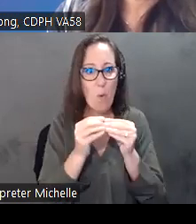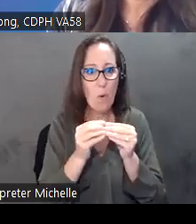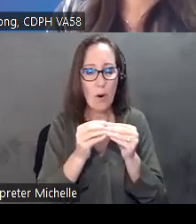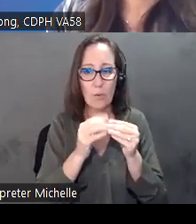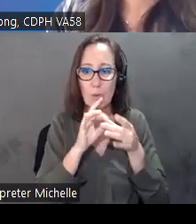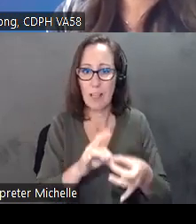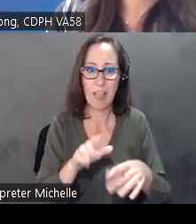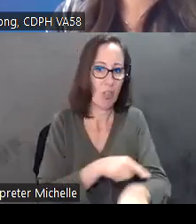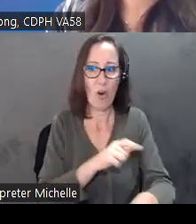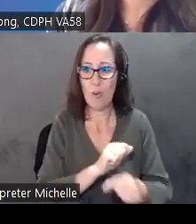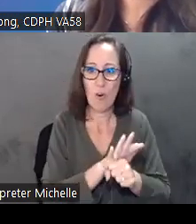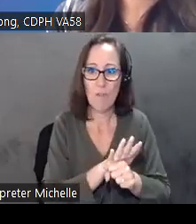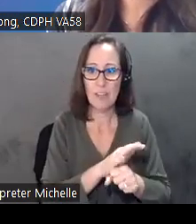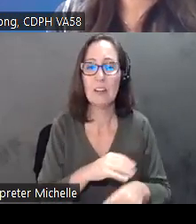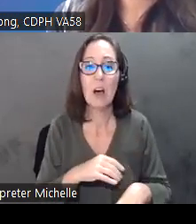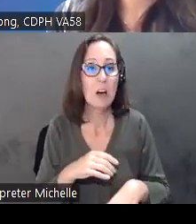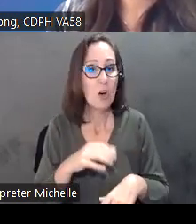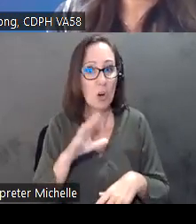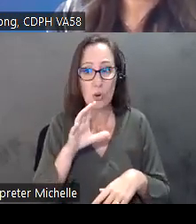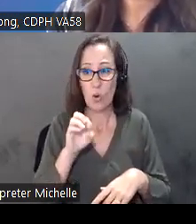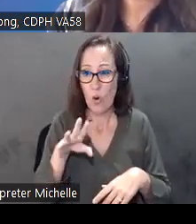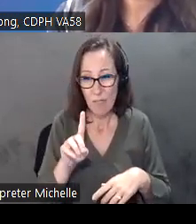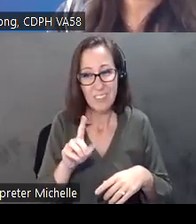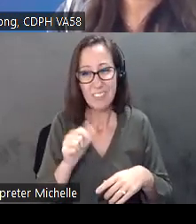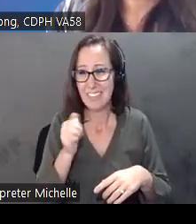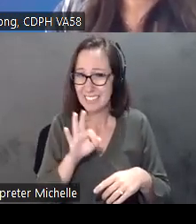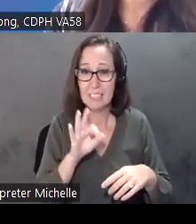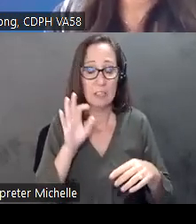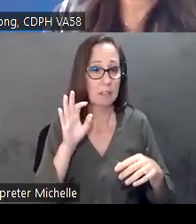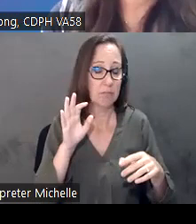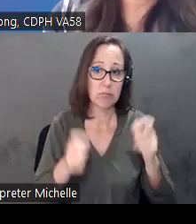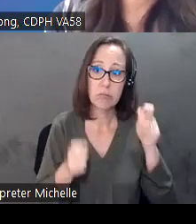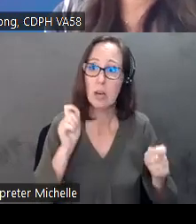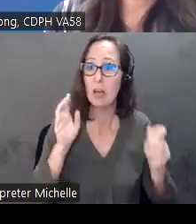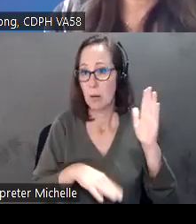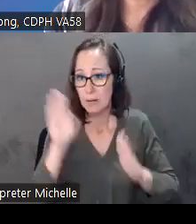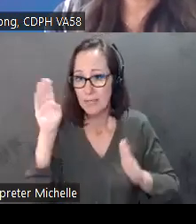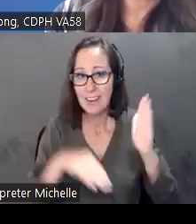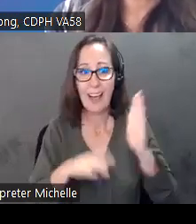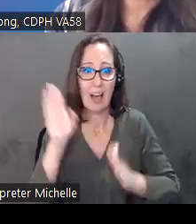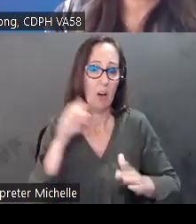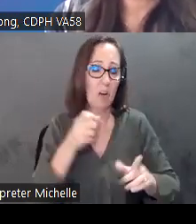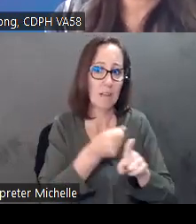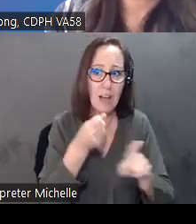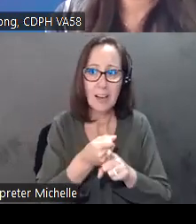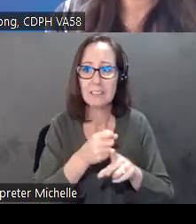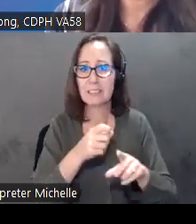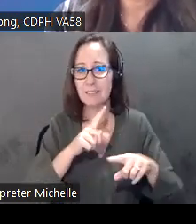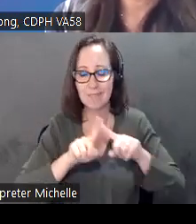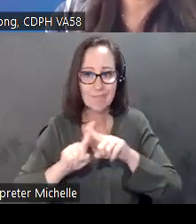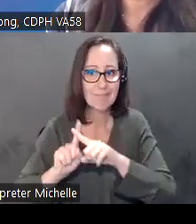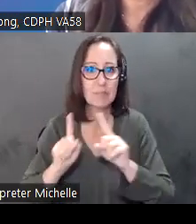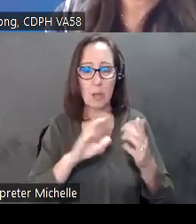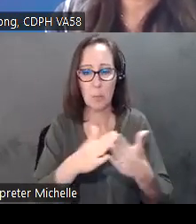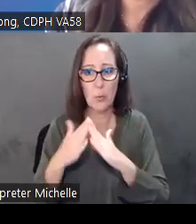COVID-19 has definitely gone through a lot of ups and downs as far as how it's affected our communities, but long COVID, we are learning